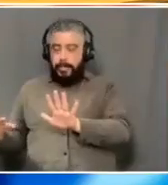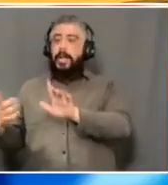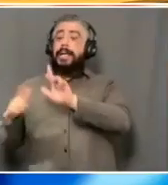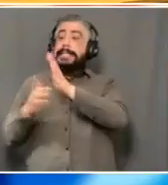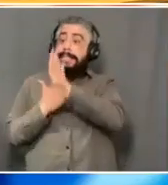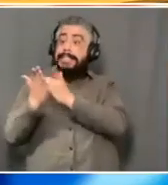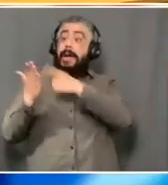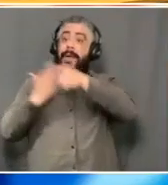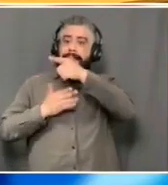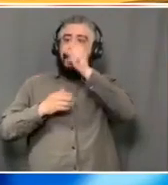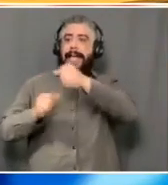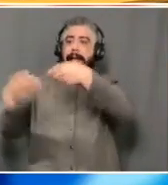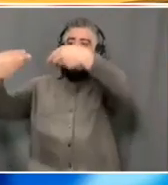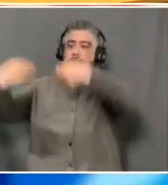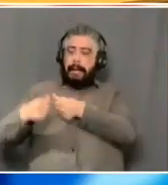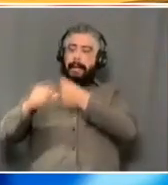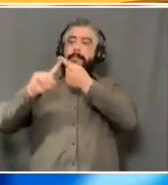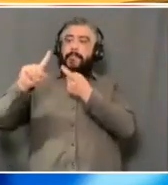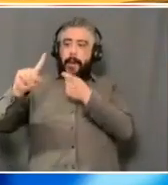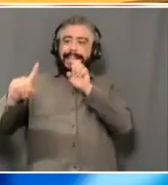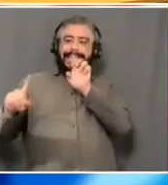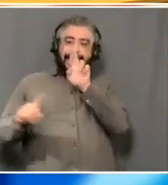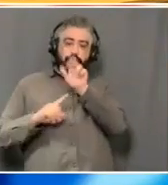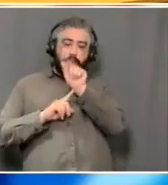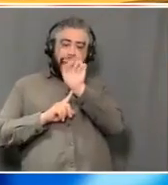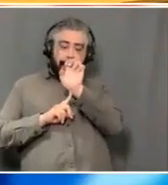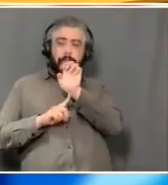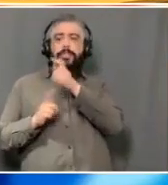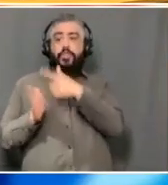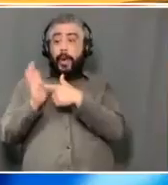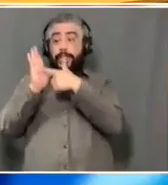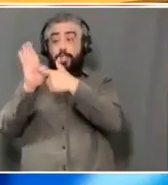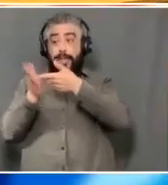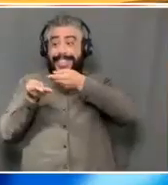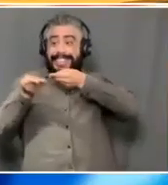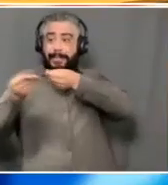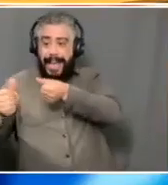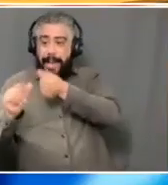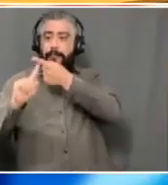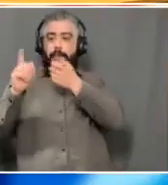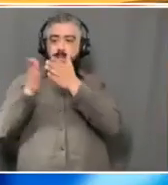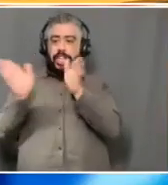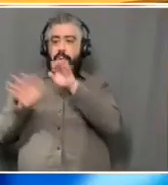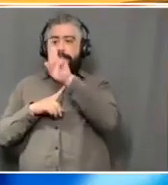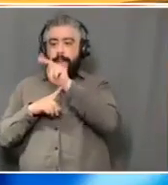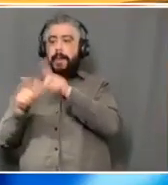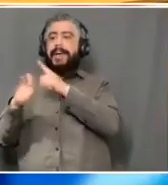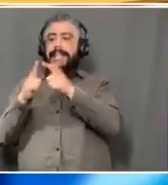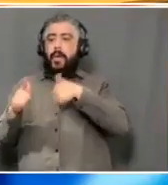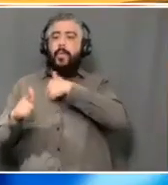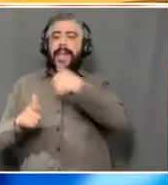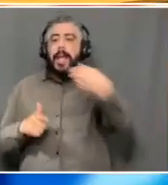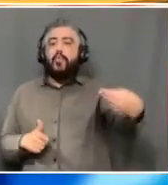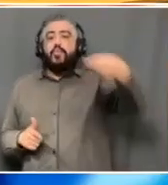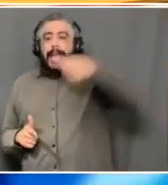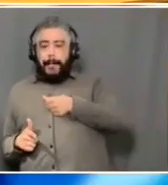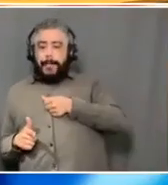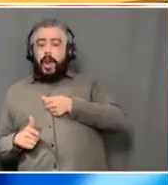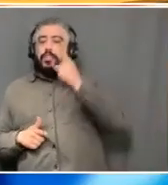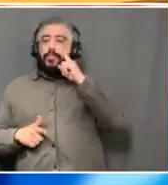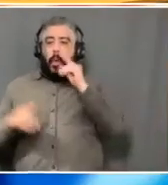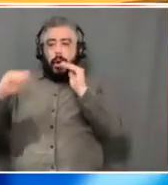reimbursed through E-rate. So it shows as a spend here out of general fund, but then we get reimbursed to offset that